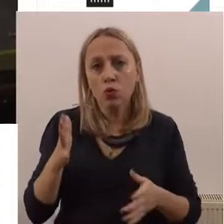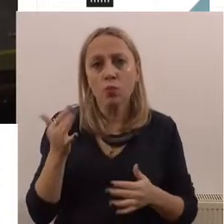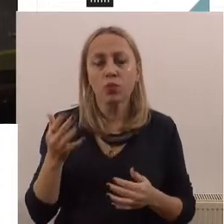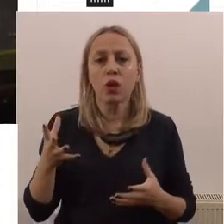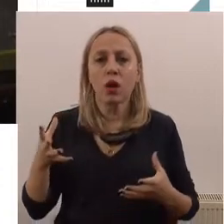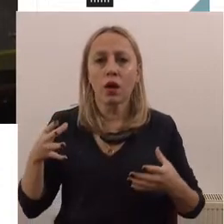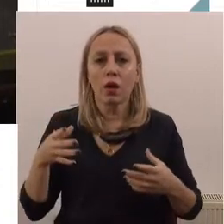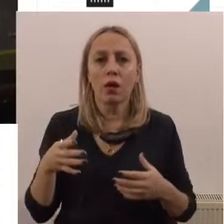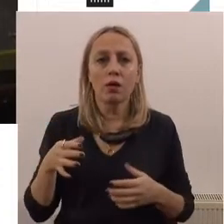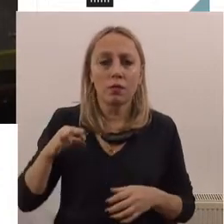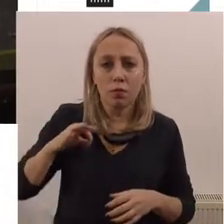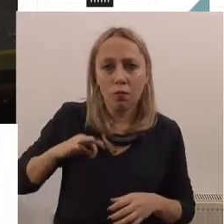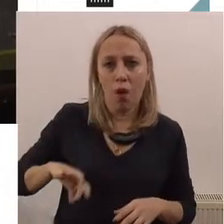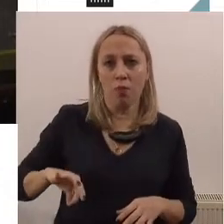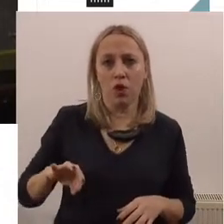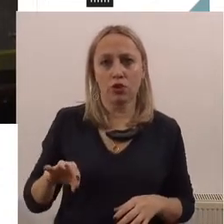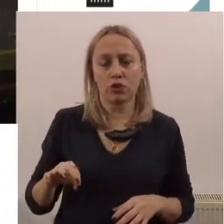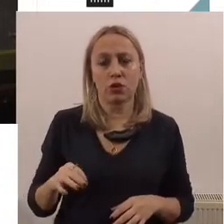And by doing this,